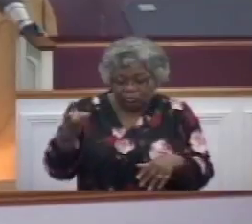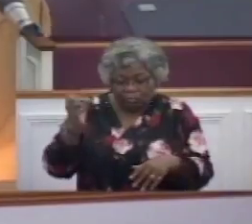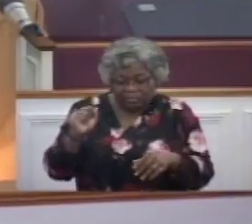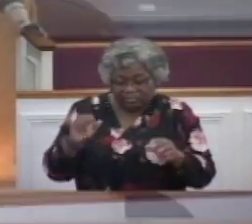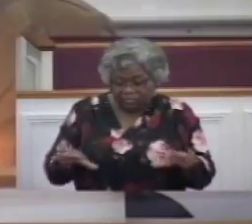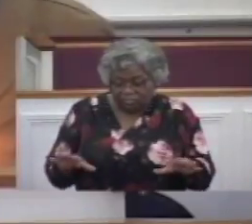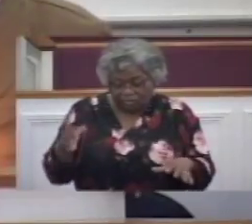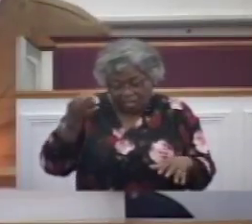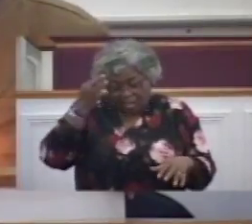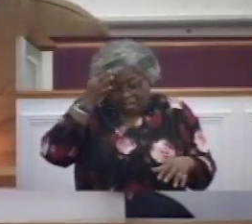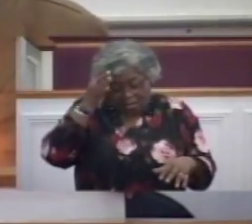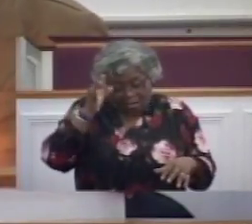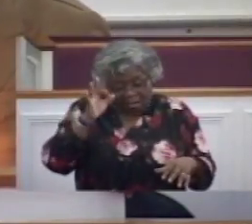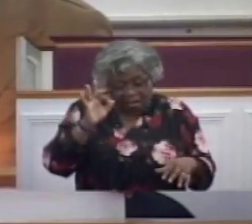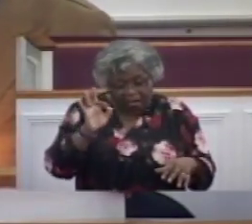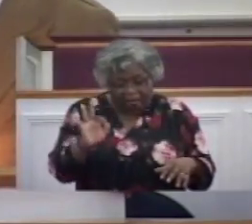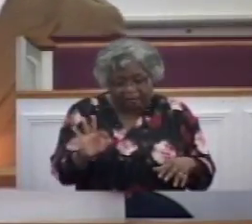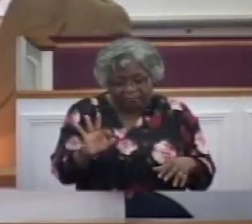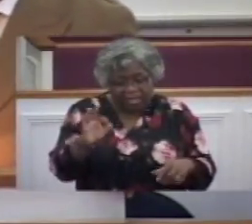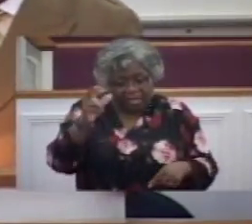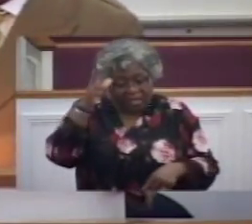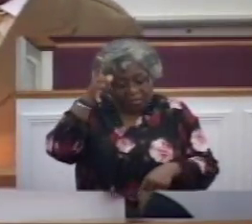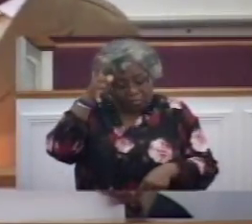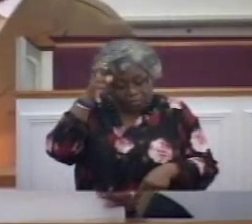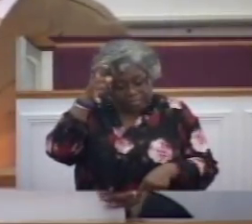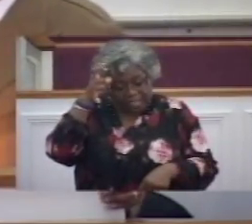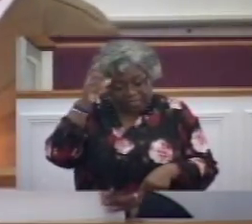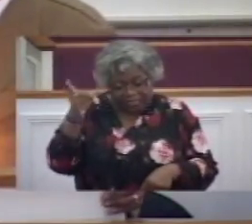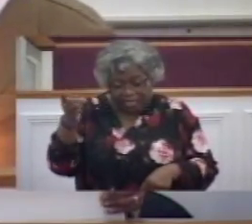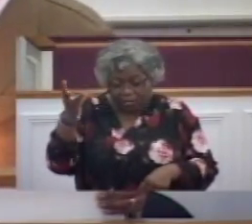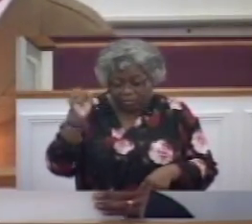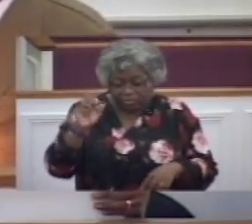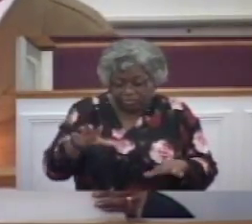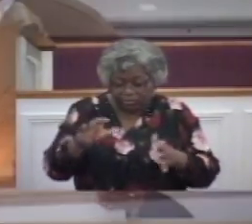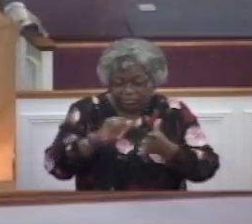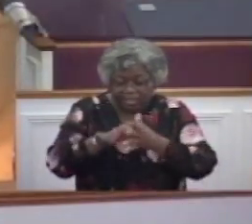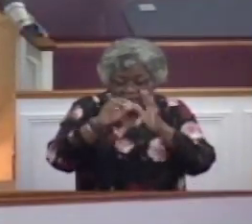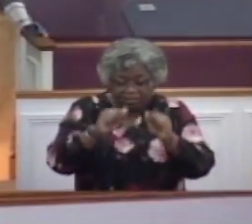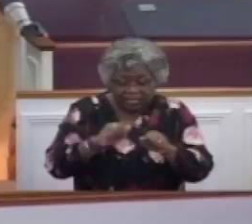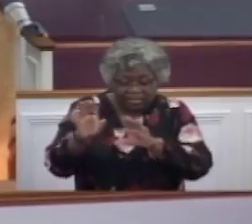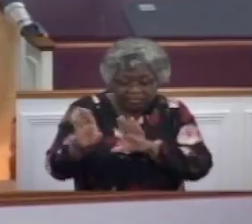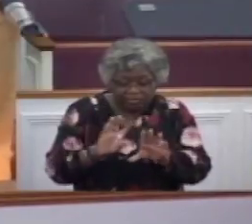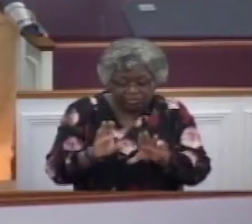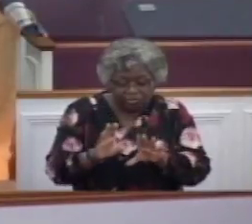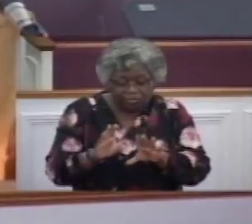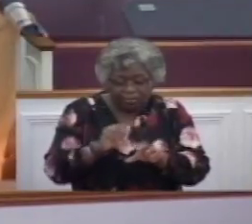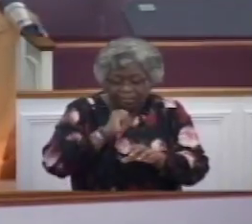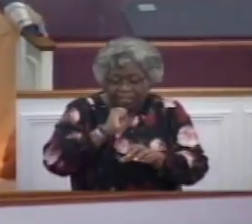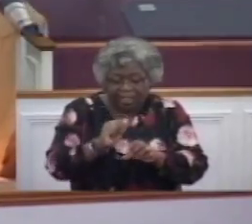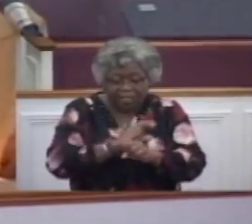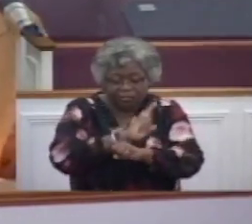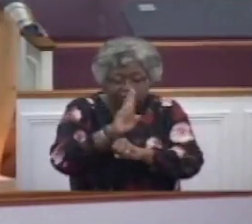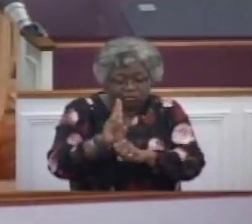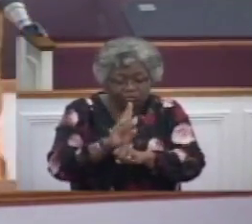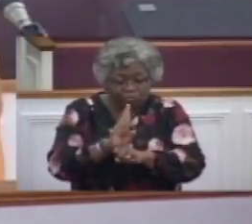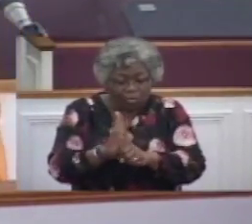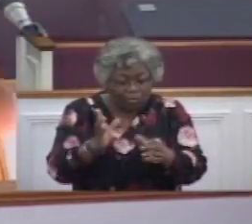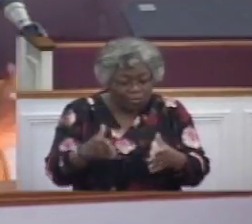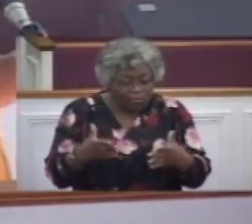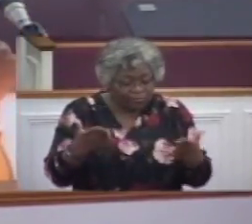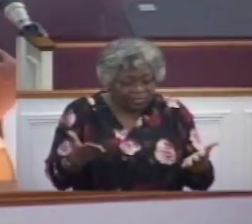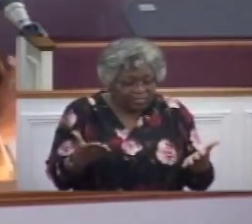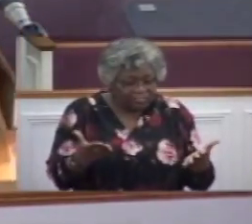children of renown. They were children that could do unusual things.